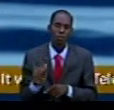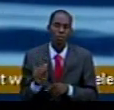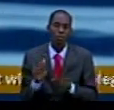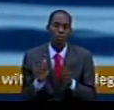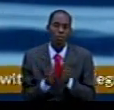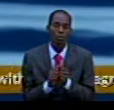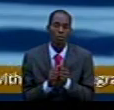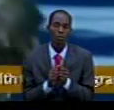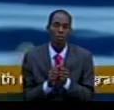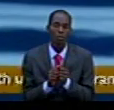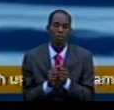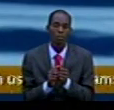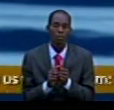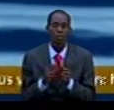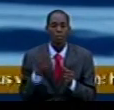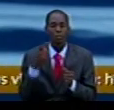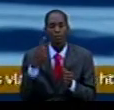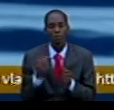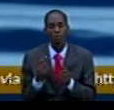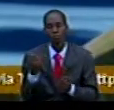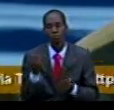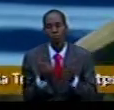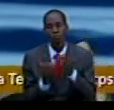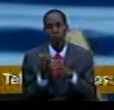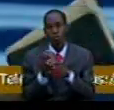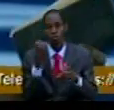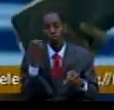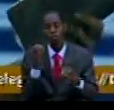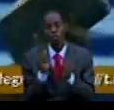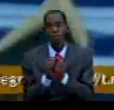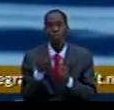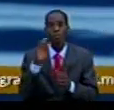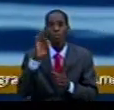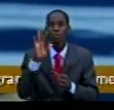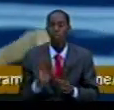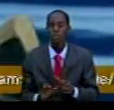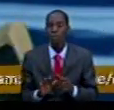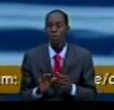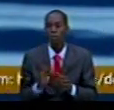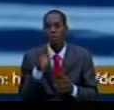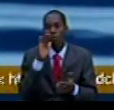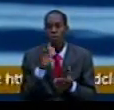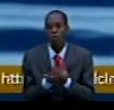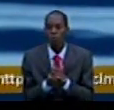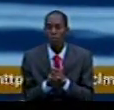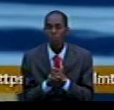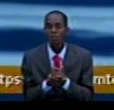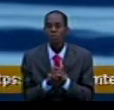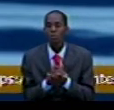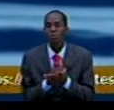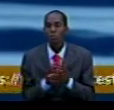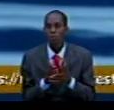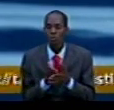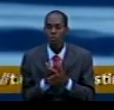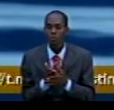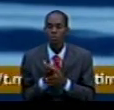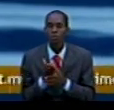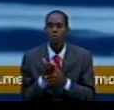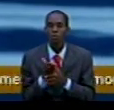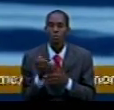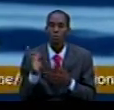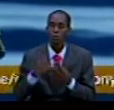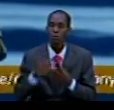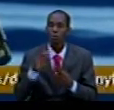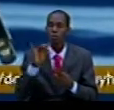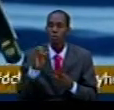my pastor's wife, through Okene Owo to Oyo State. The journey was